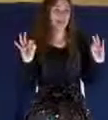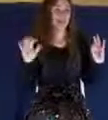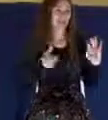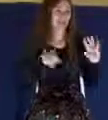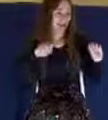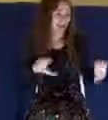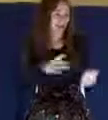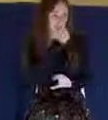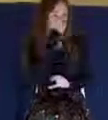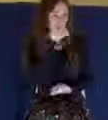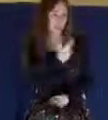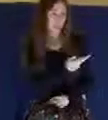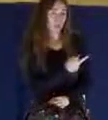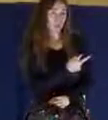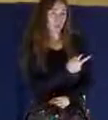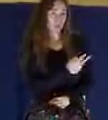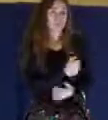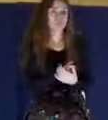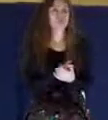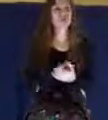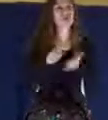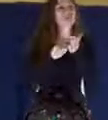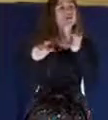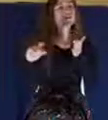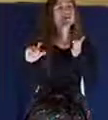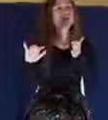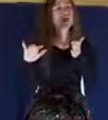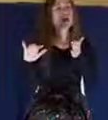says in verse number